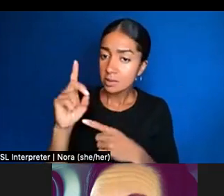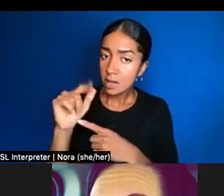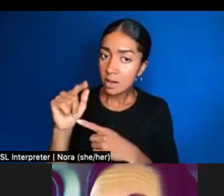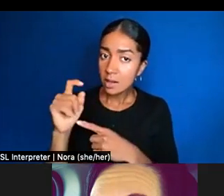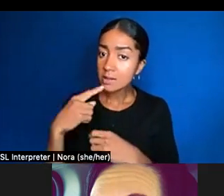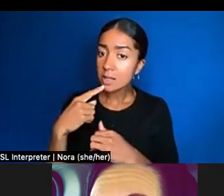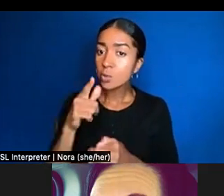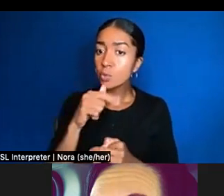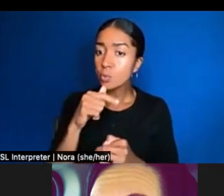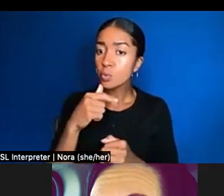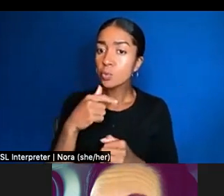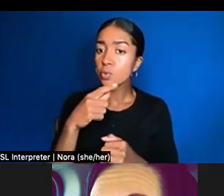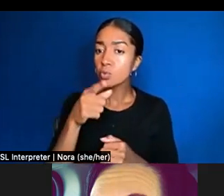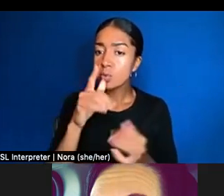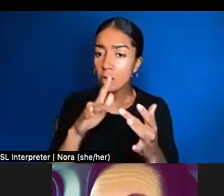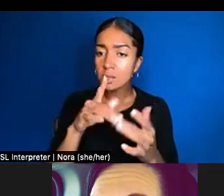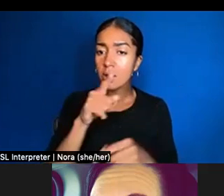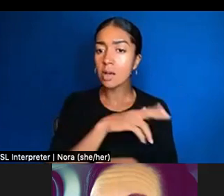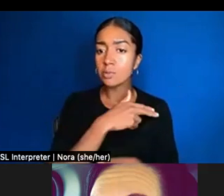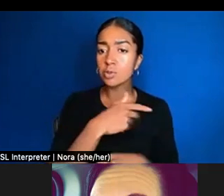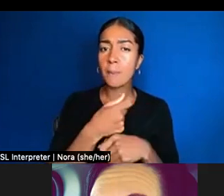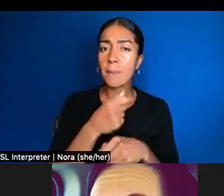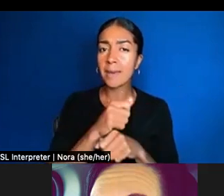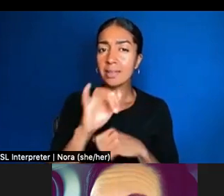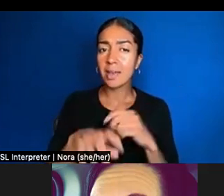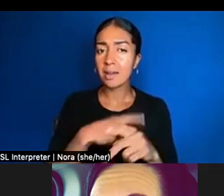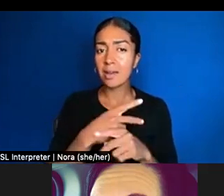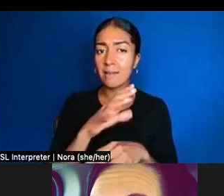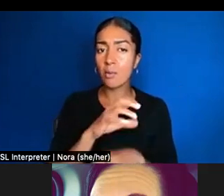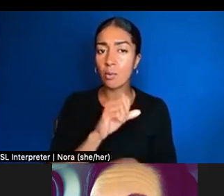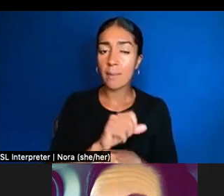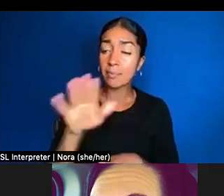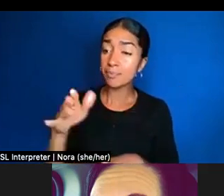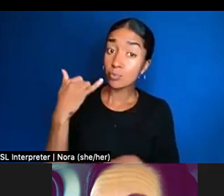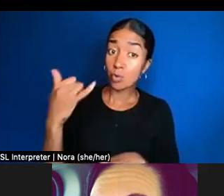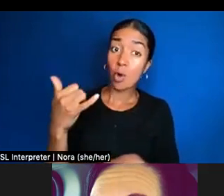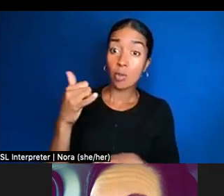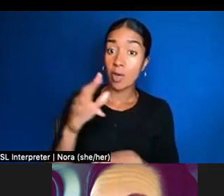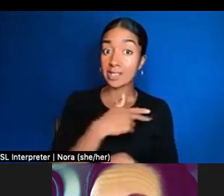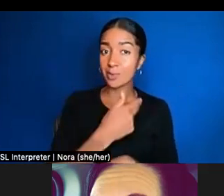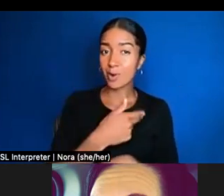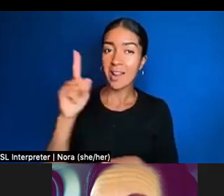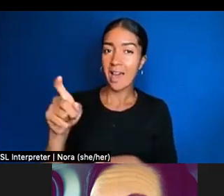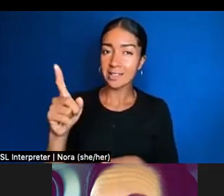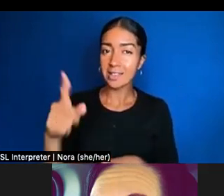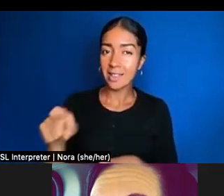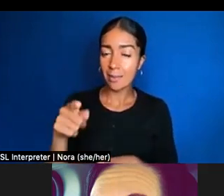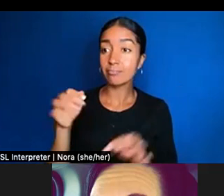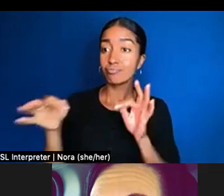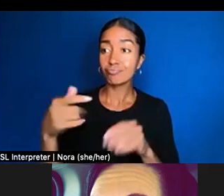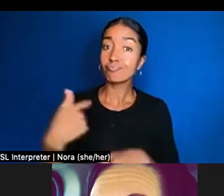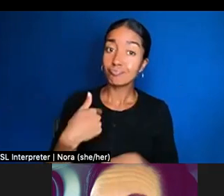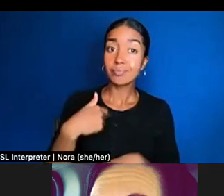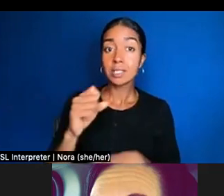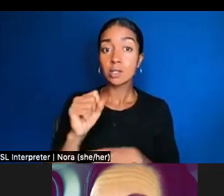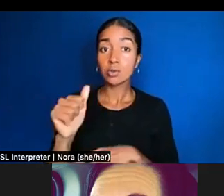make an appointment like that? Well, just call the hospital and then ask them. You know, say that you are a sexual assault advocate